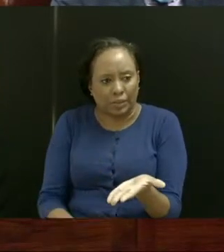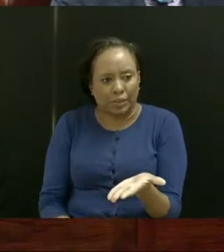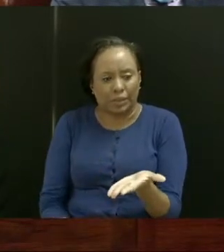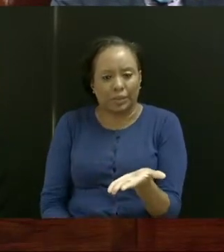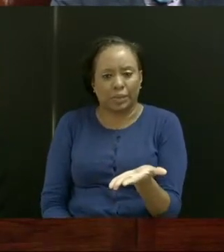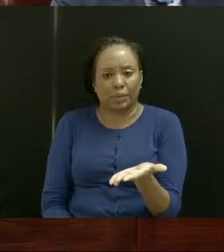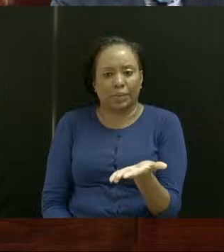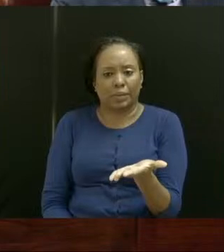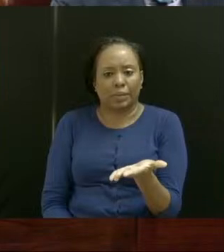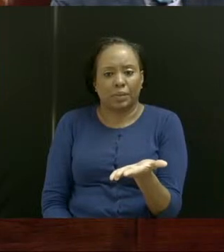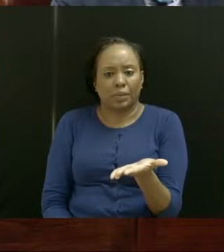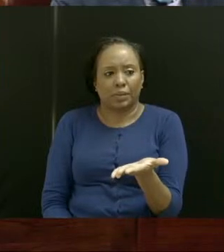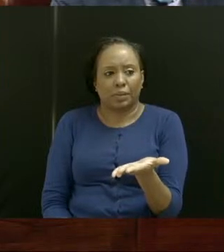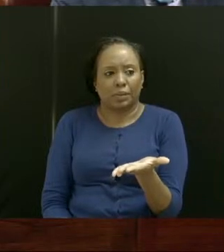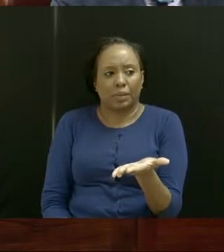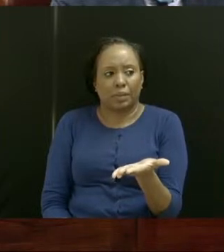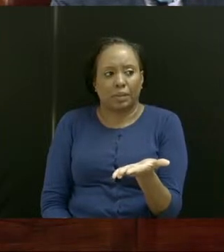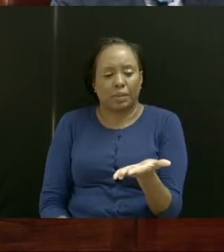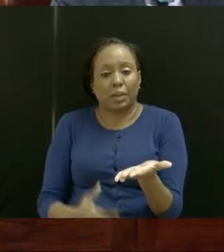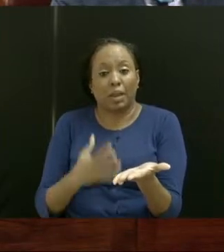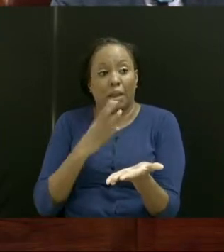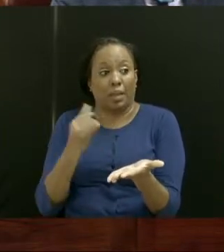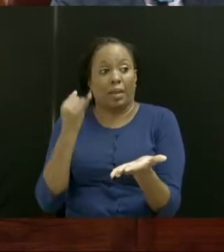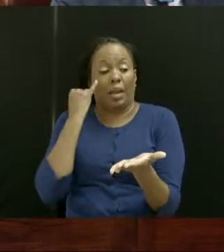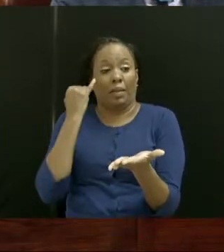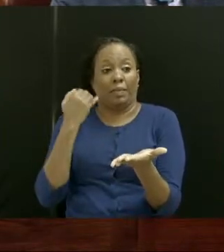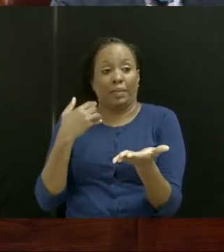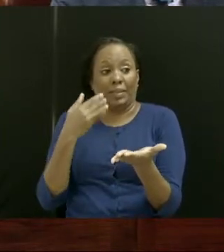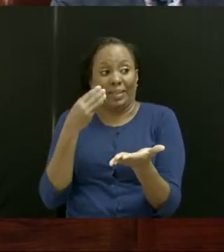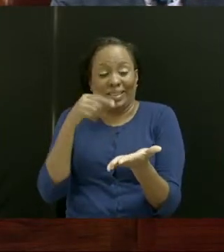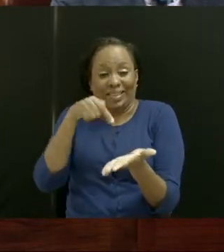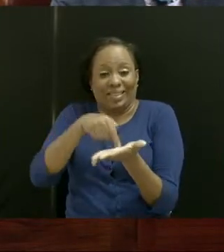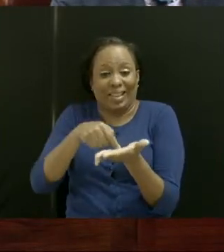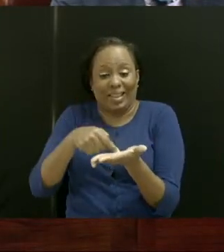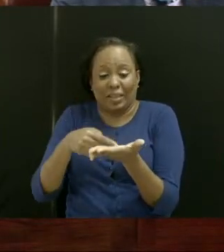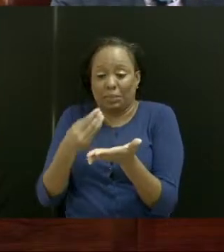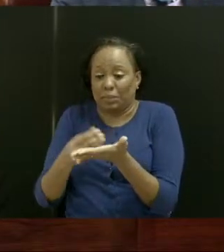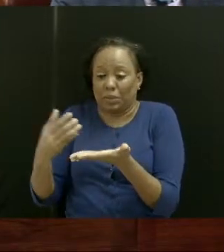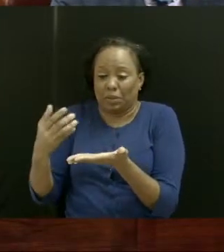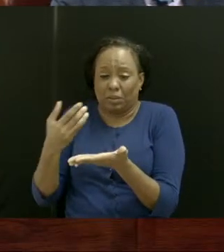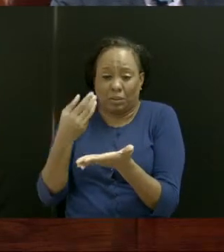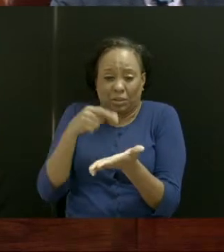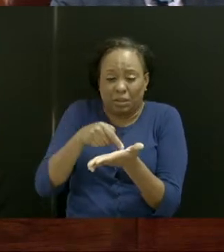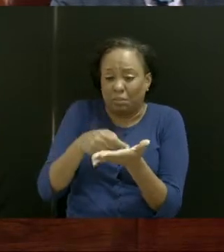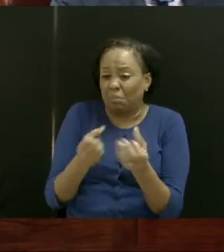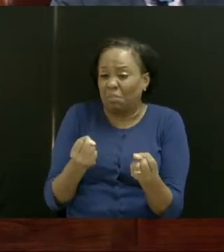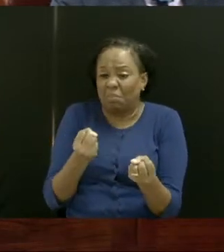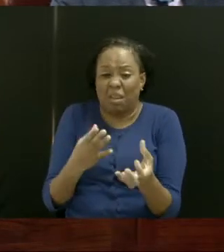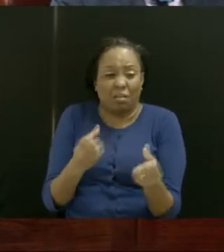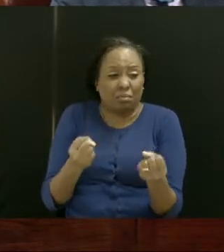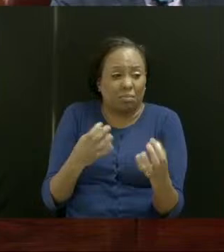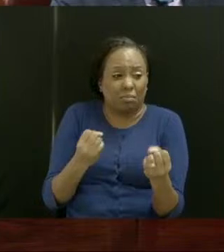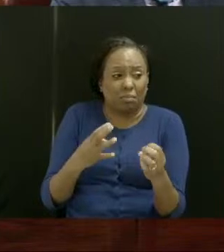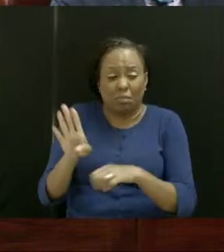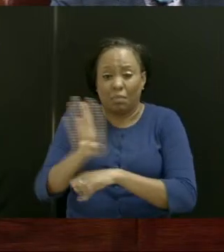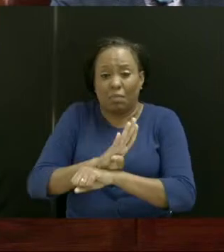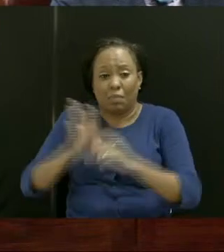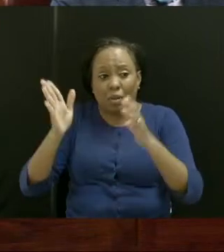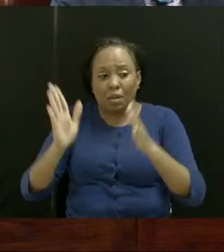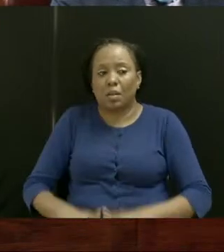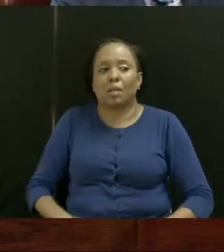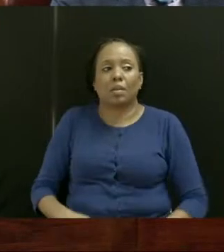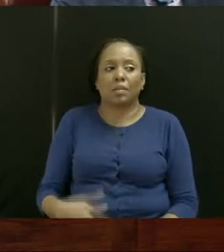is debt which has to be repaid. And I don't think a lot of Barbados, I shouldn't say I don't think a lot of Barbados, there are many, too many Barbadians who perhaps do